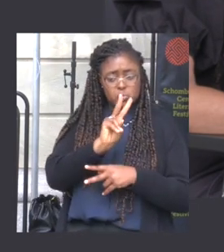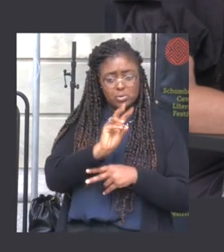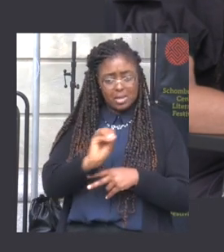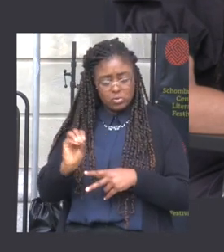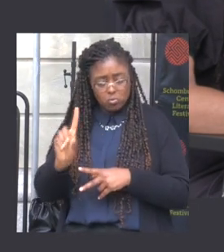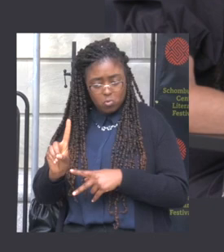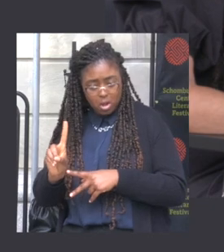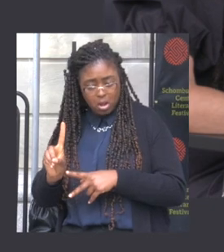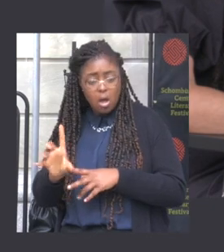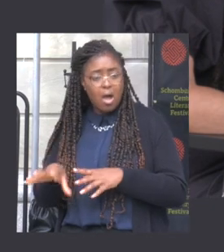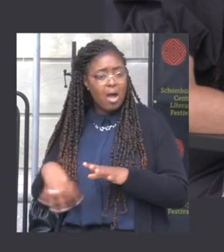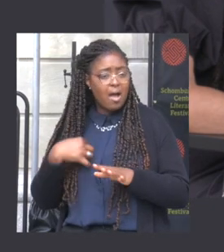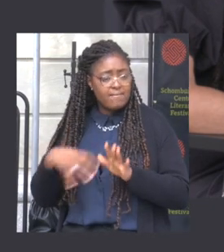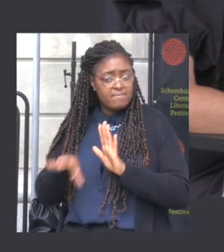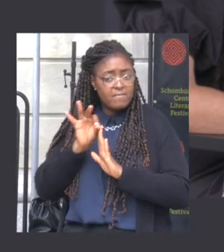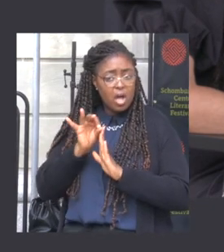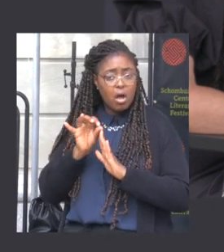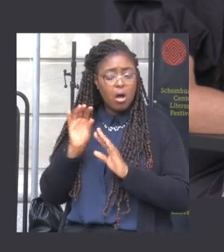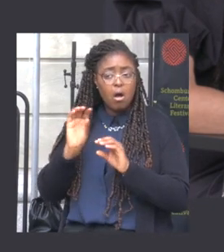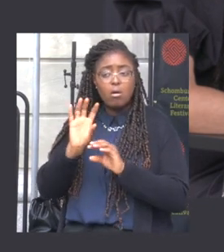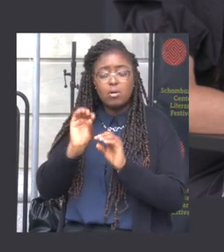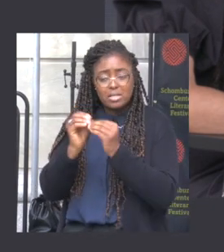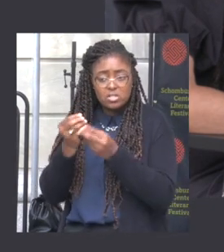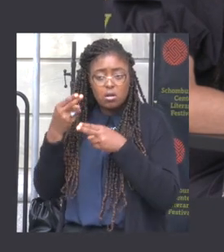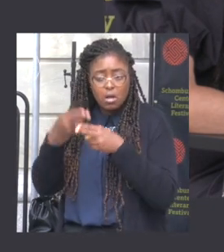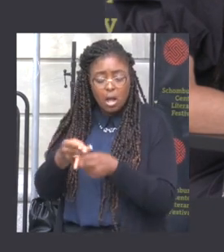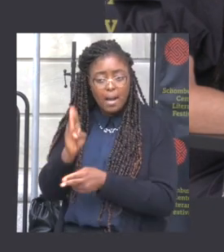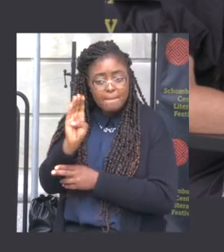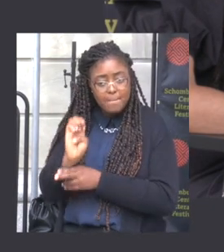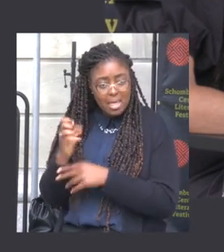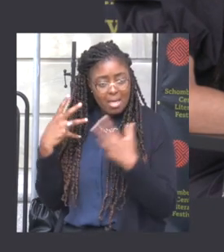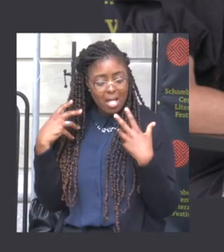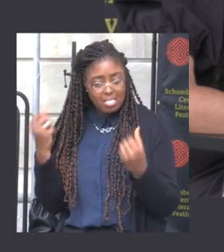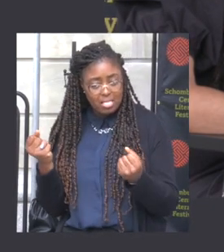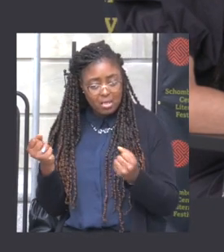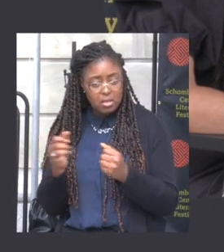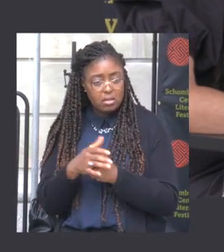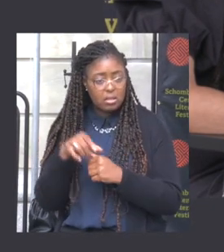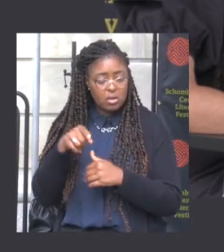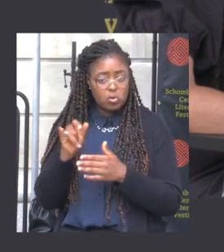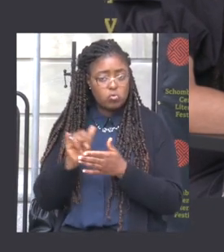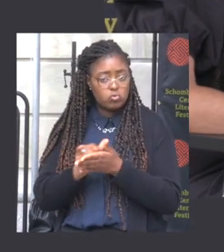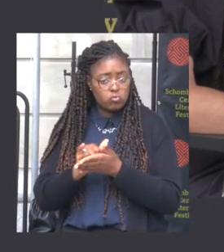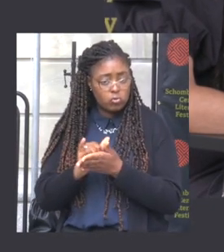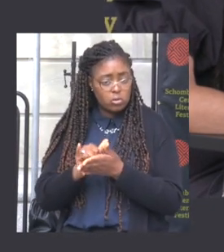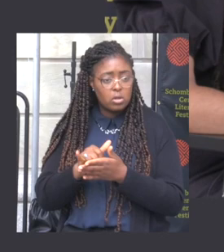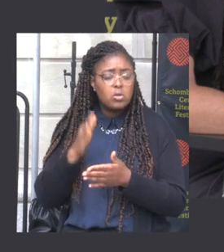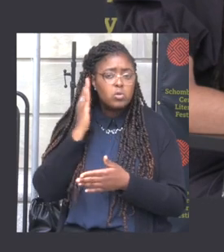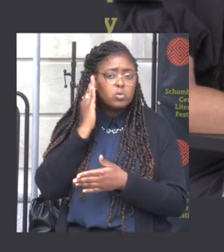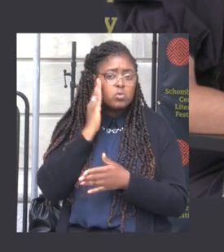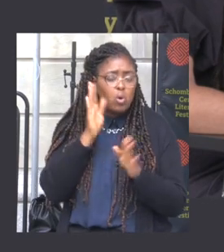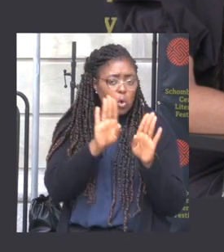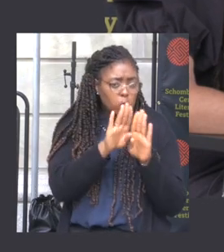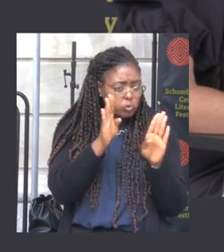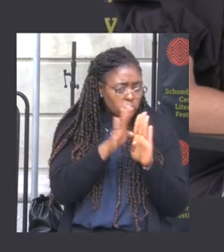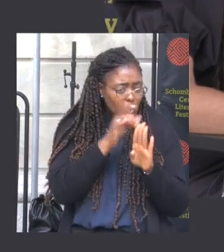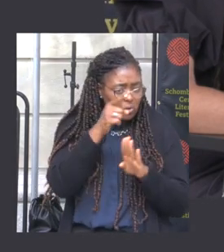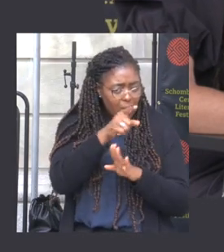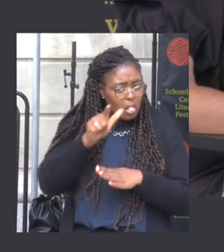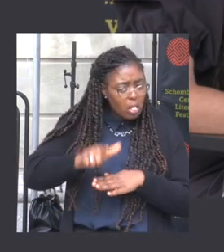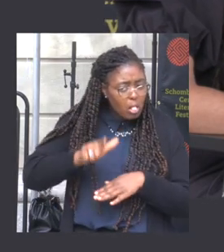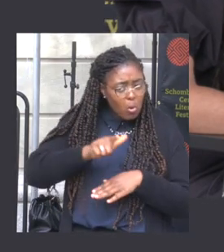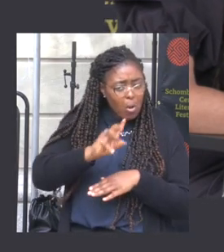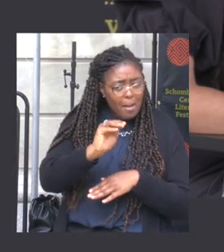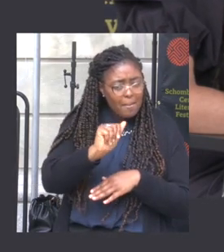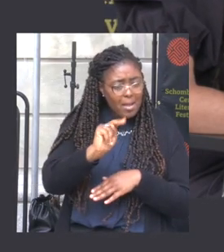called Be Healthy in New York City. You guys know The Door in Lower Manhattan? It's a multi-service youth agency. Have you heard of that? So we